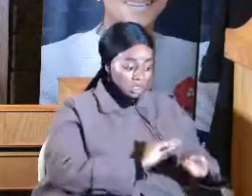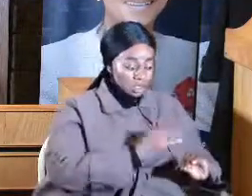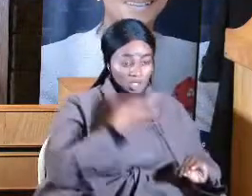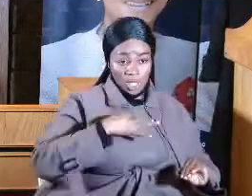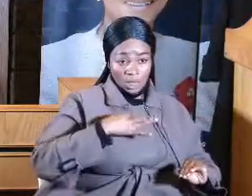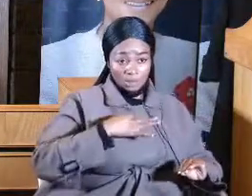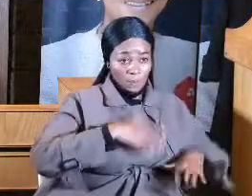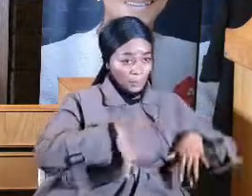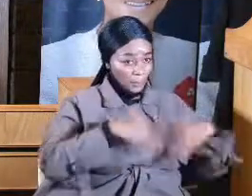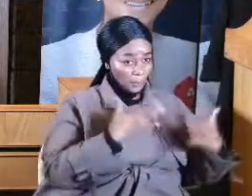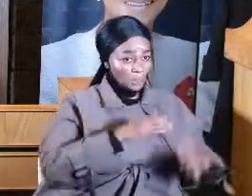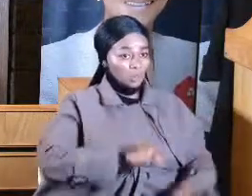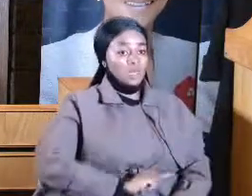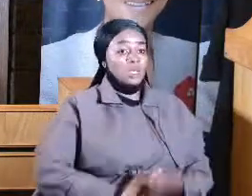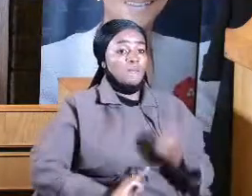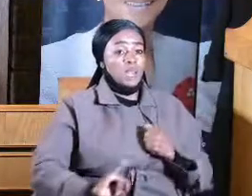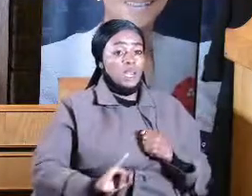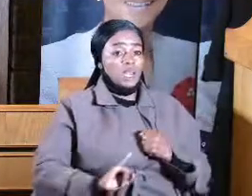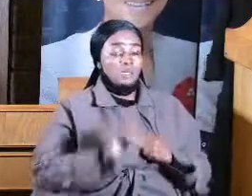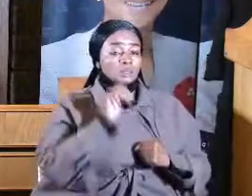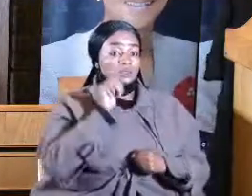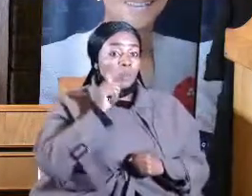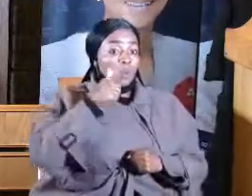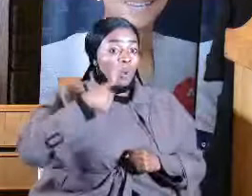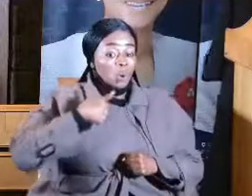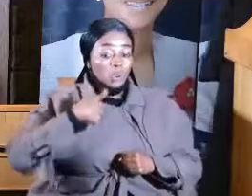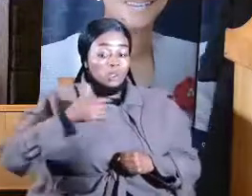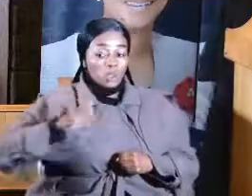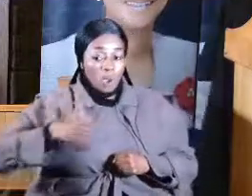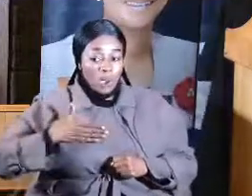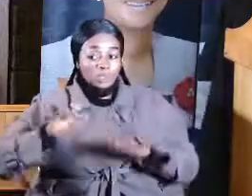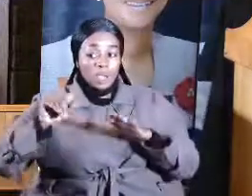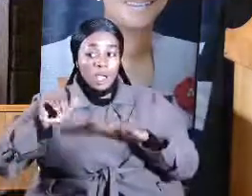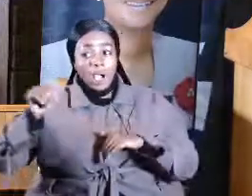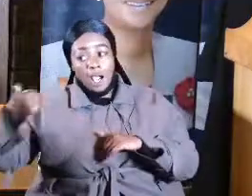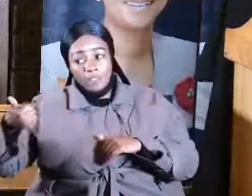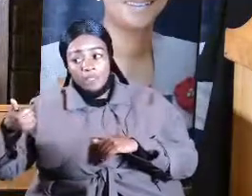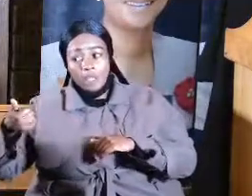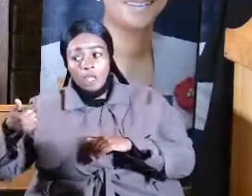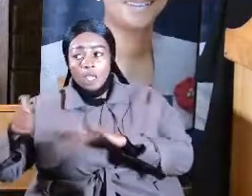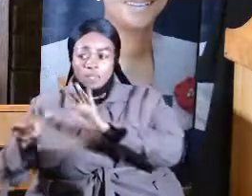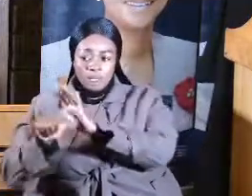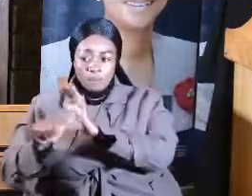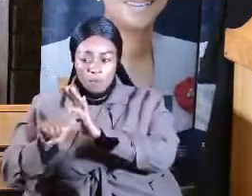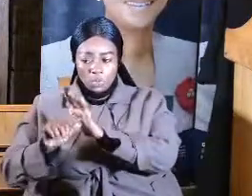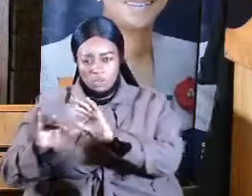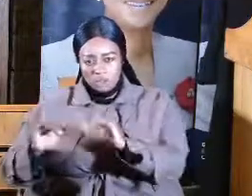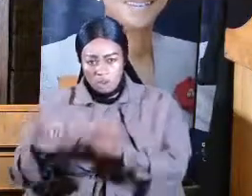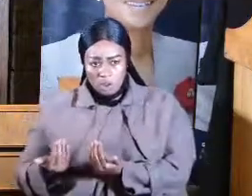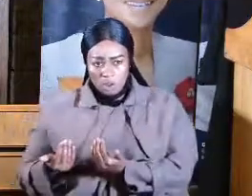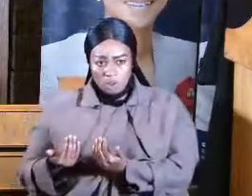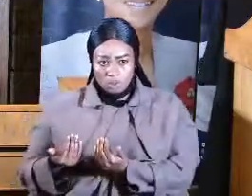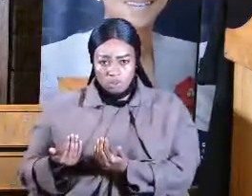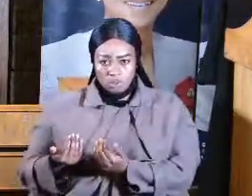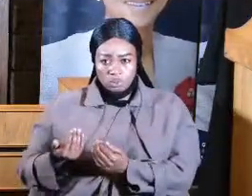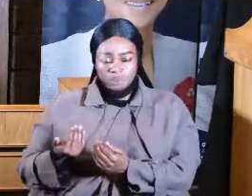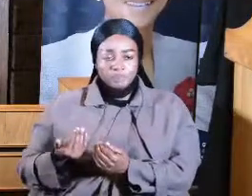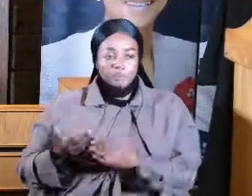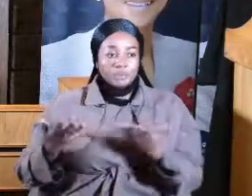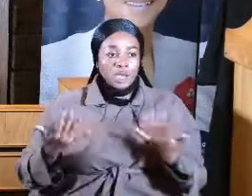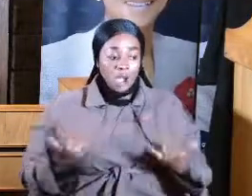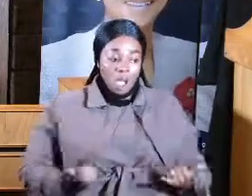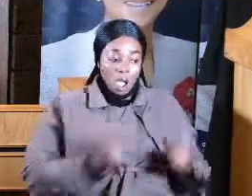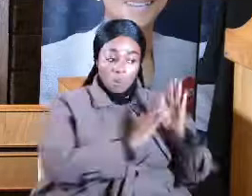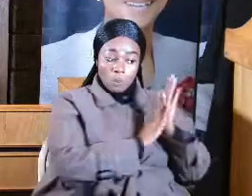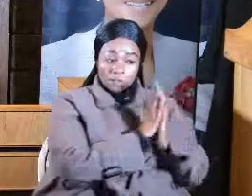to be independent, tomorrow they will want other people to tell them how do they look like. The motivation that we are doing now